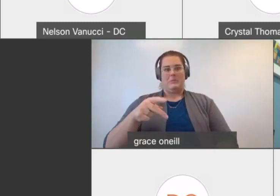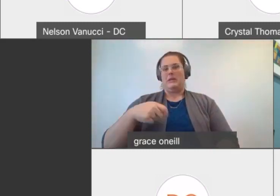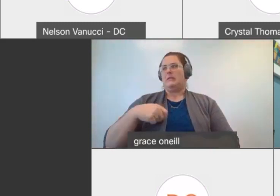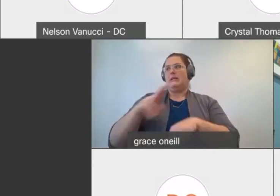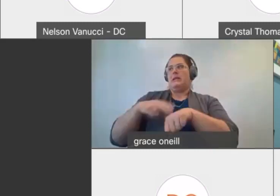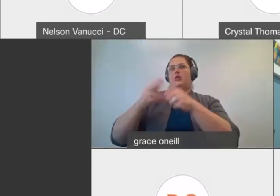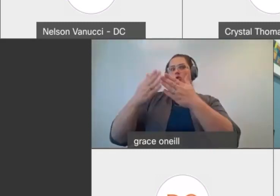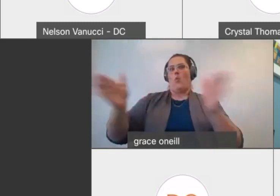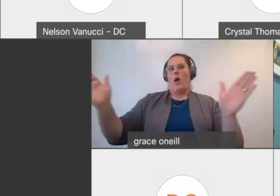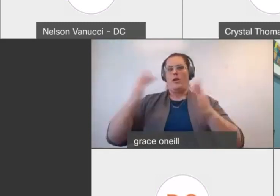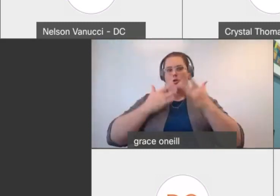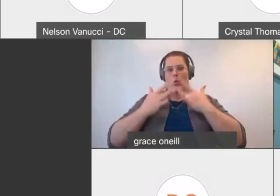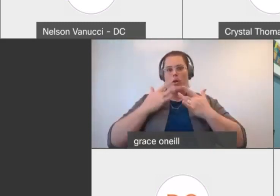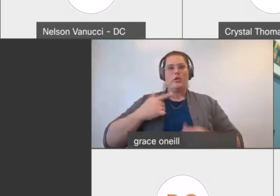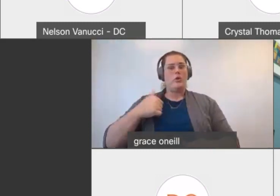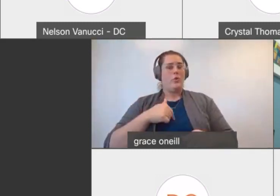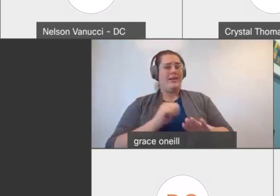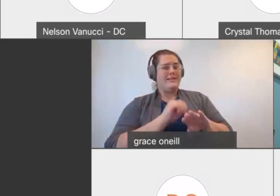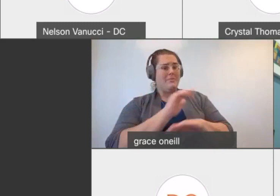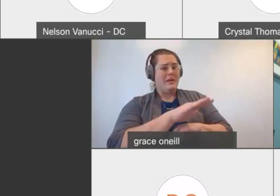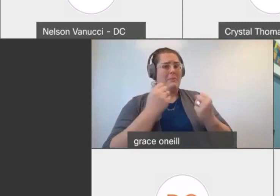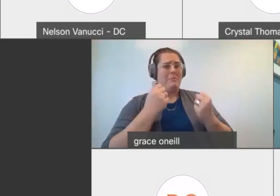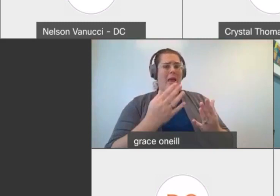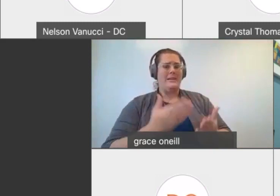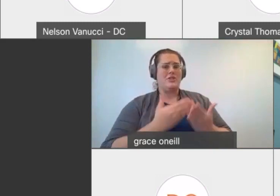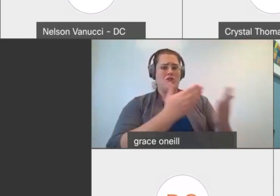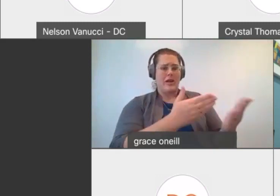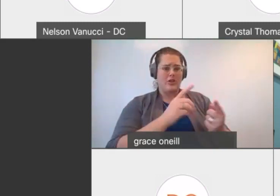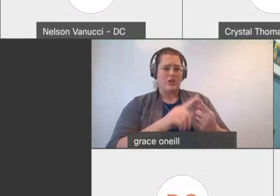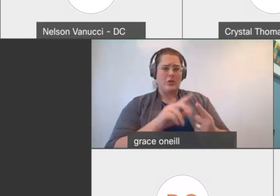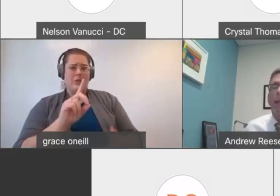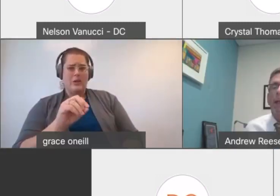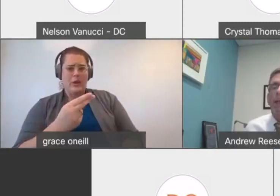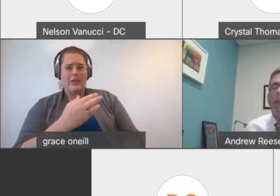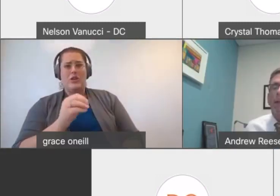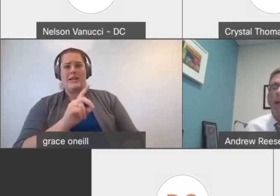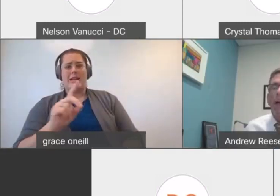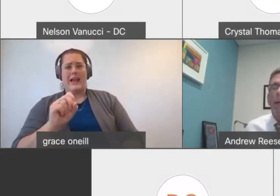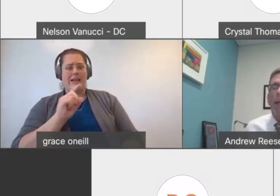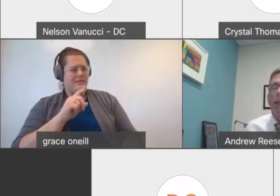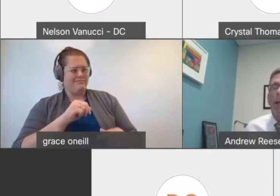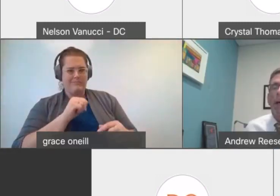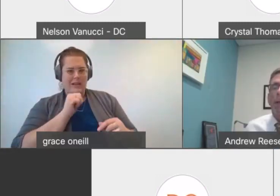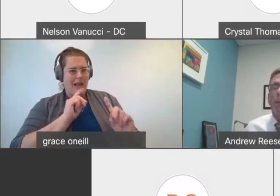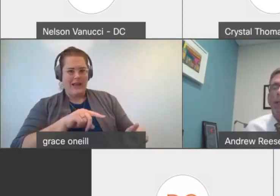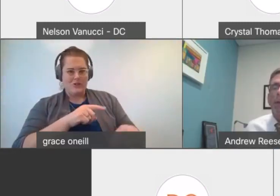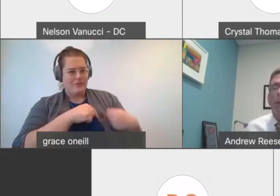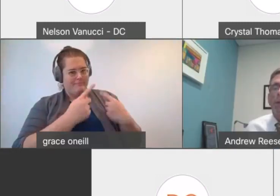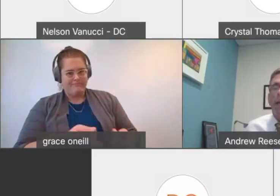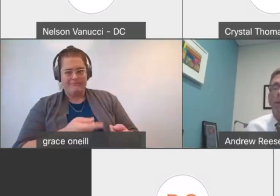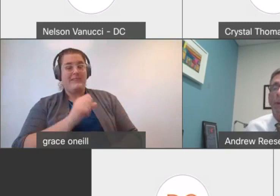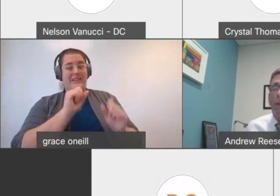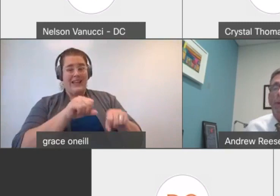many suggestions to DDS and DOH that have gone unanswered to date. Can DDS comment on the